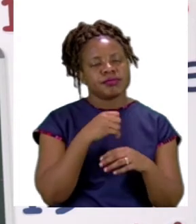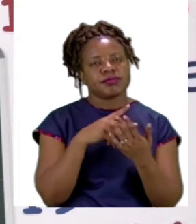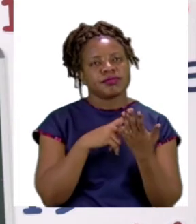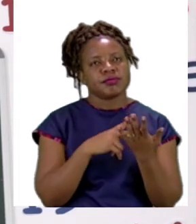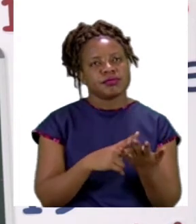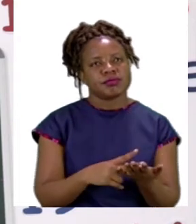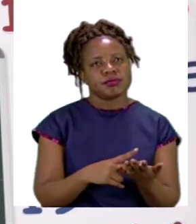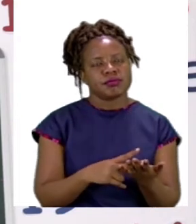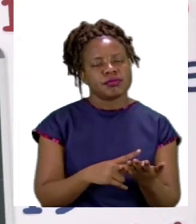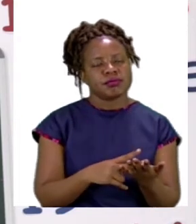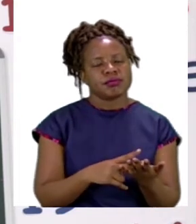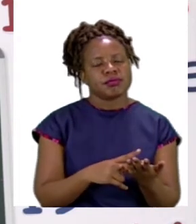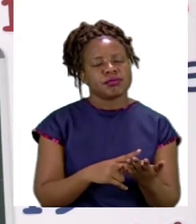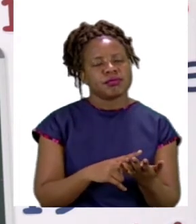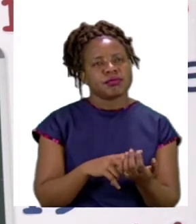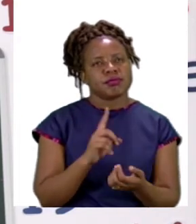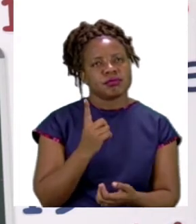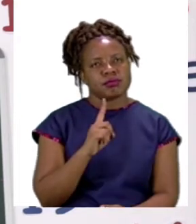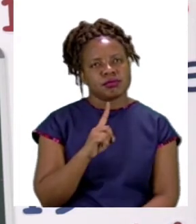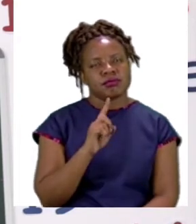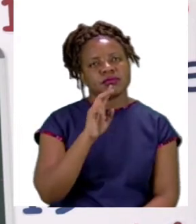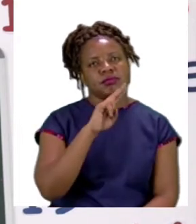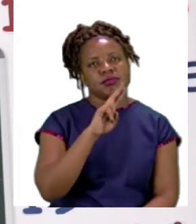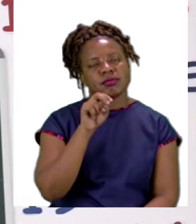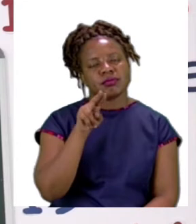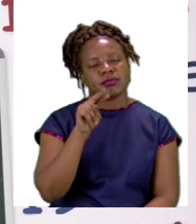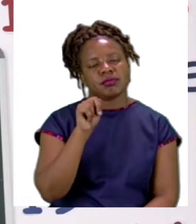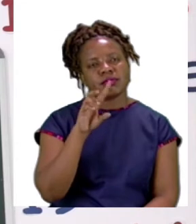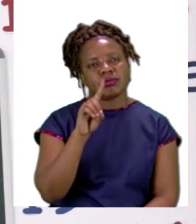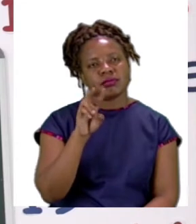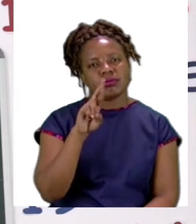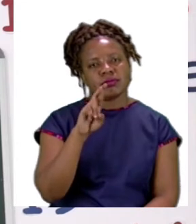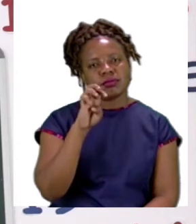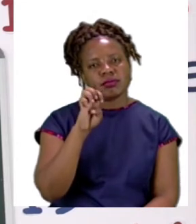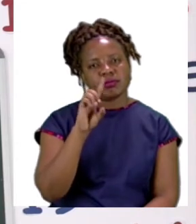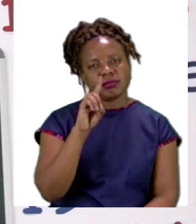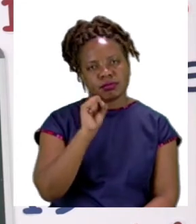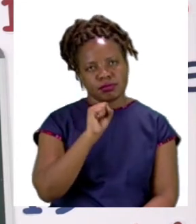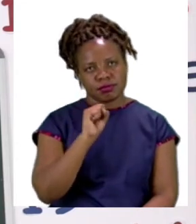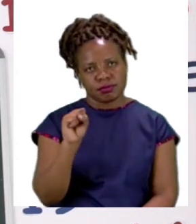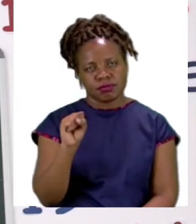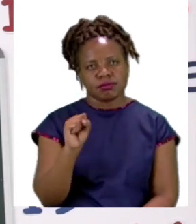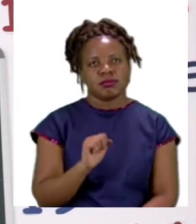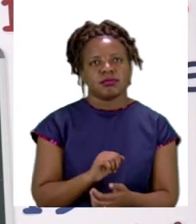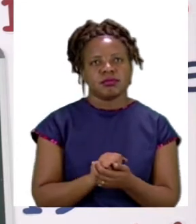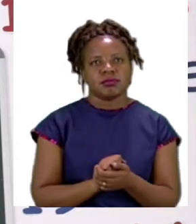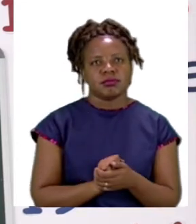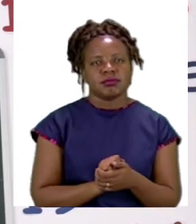Grandpa Hundreds. So we know that the place value of 7 in